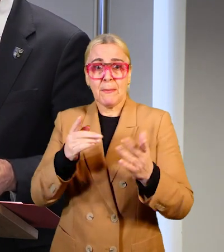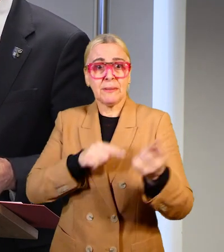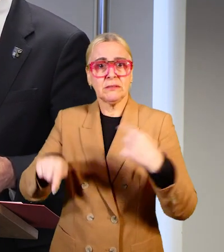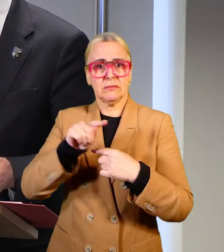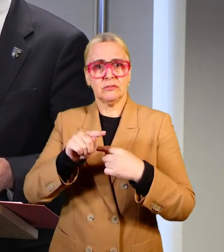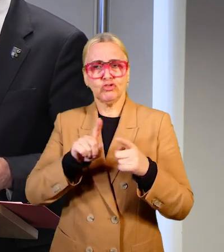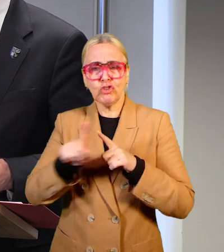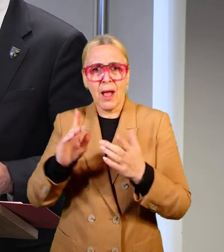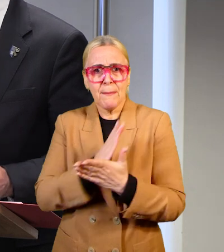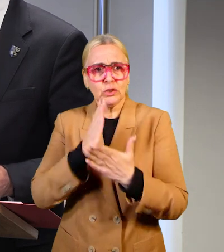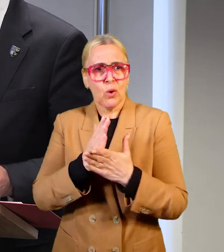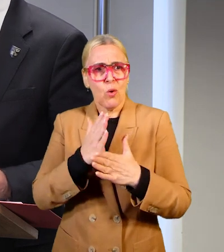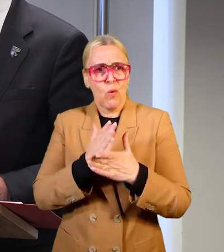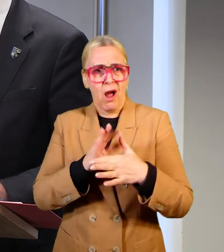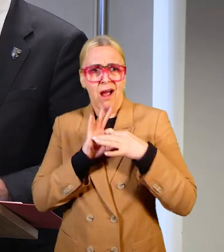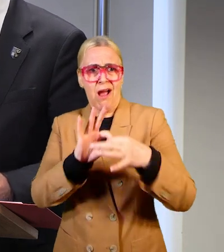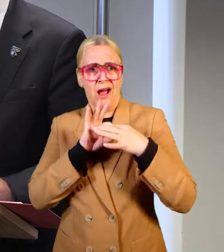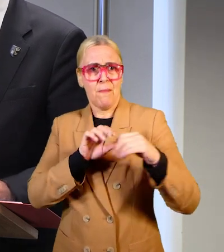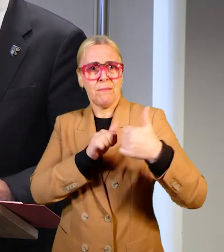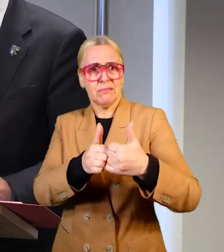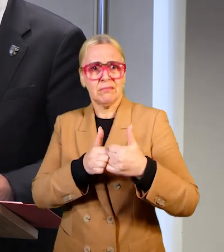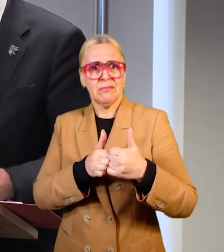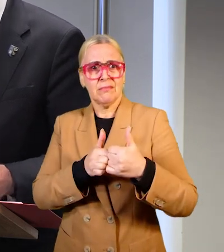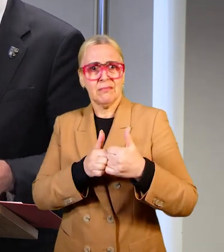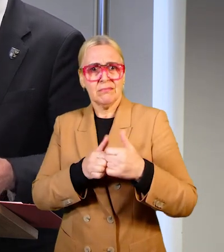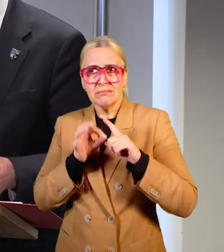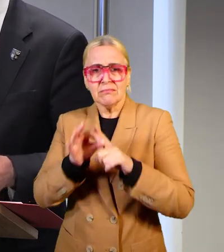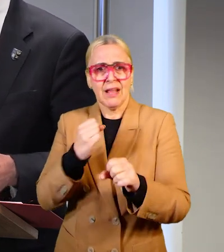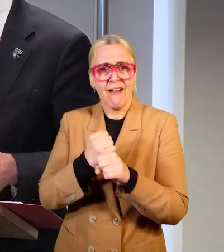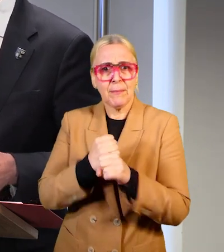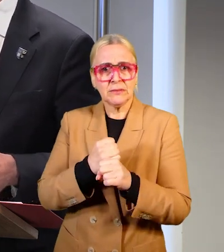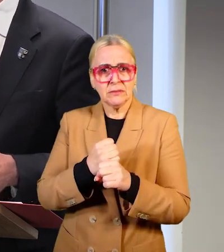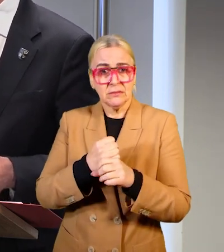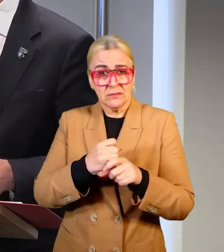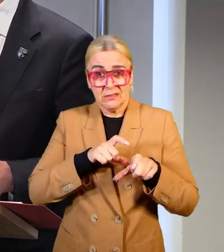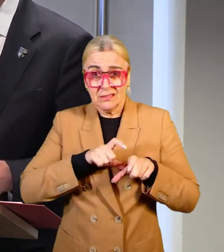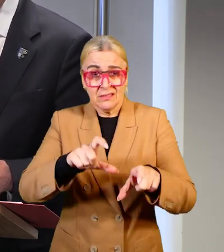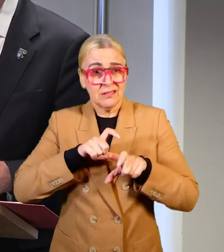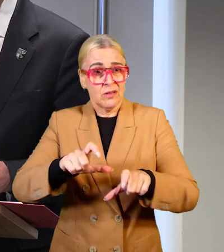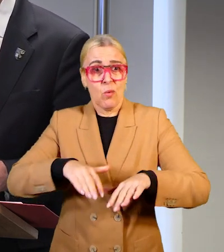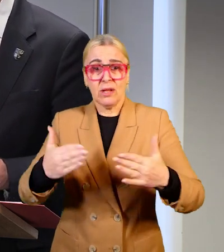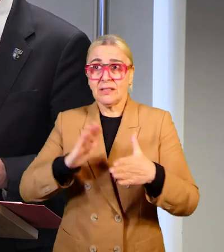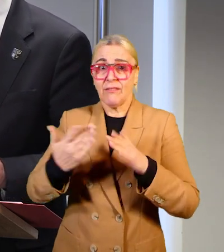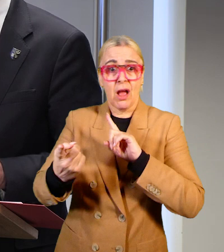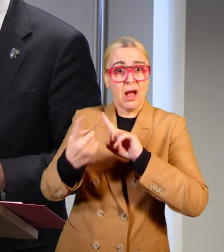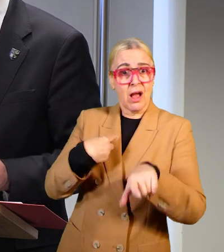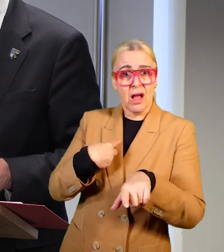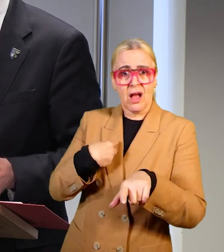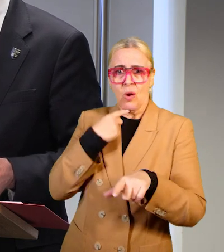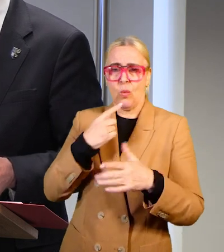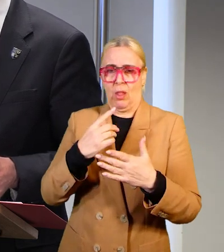boroughs and other public service partners to try and ensure that we work collaboratively on our proposal to